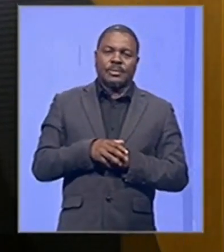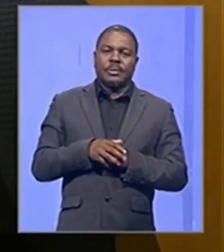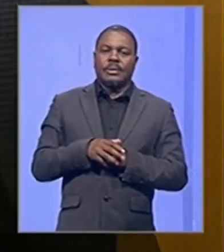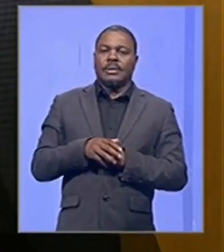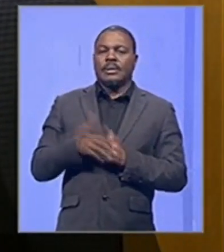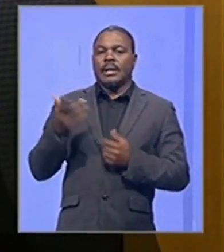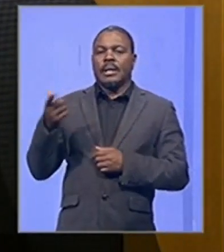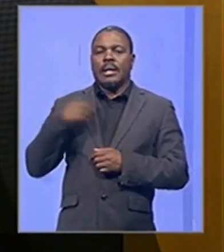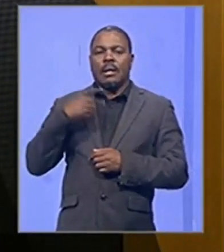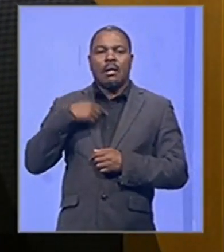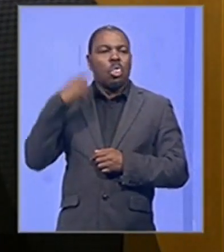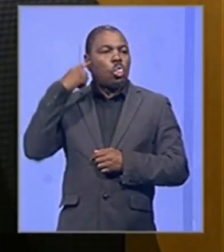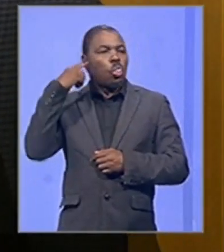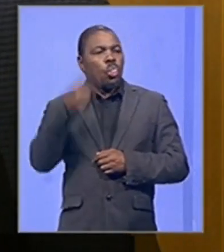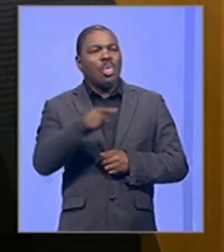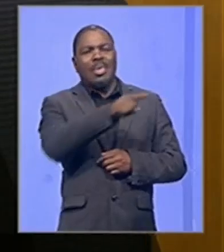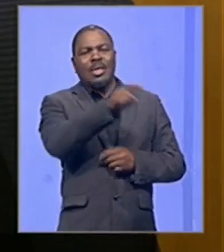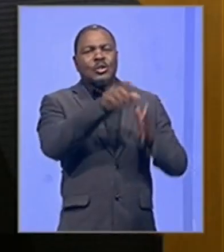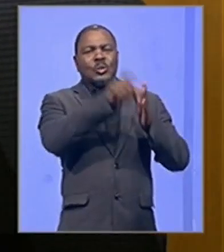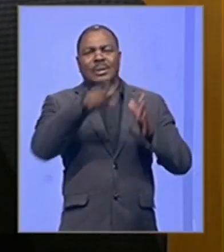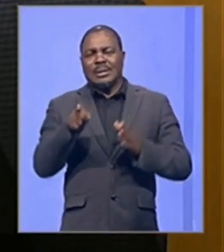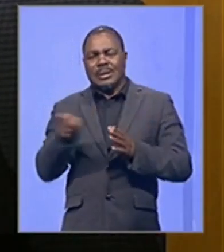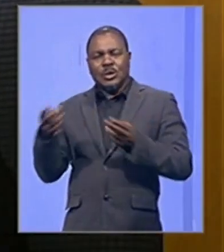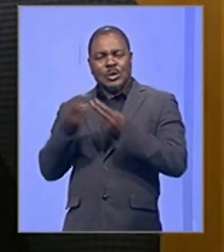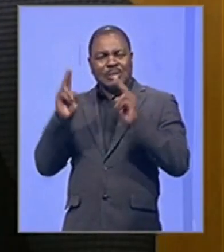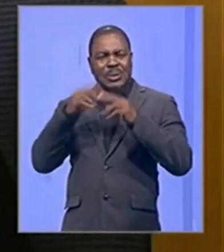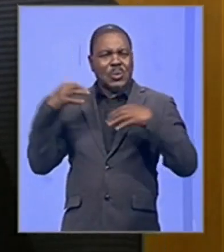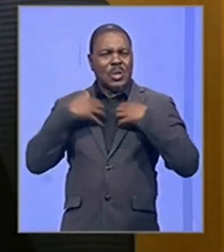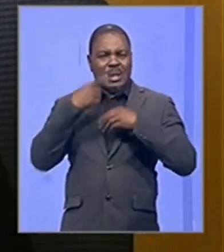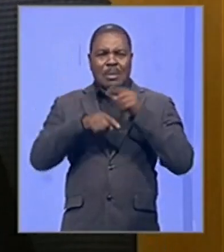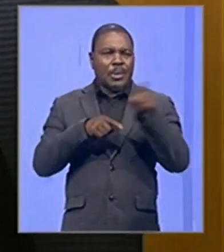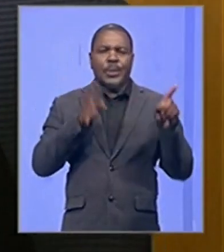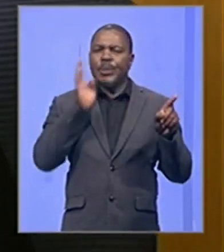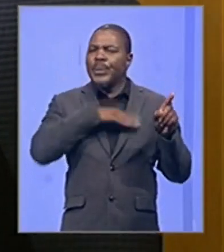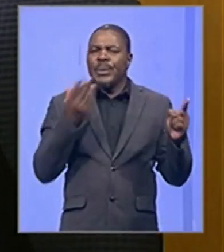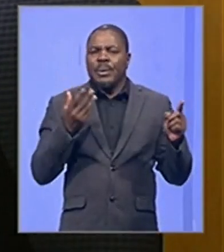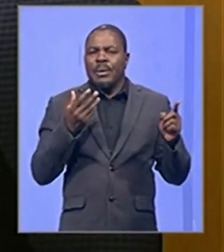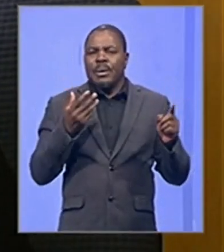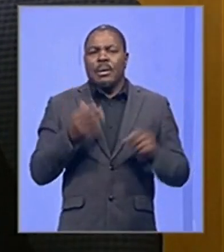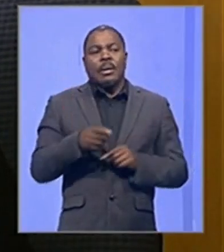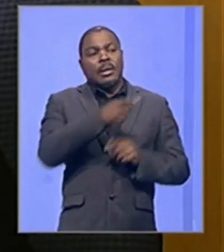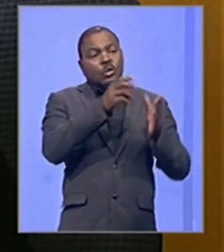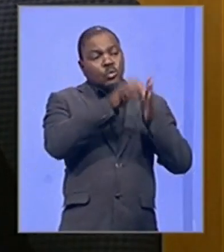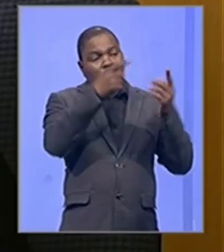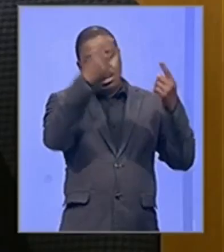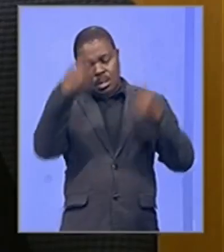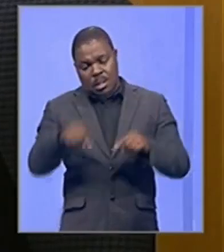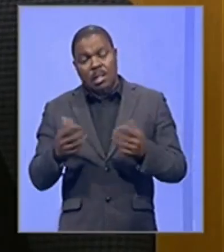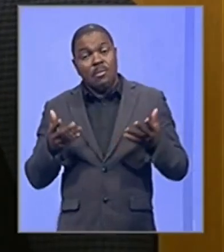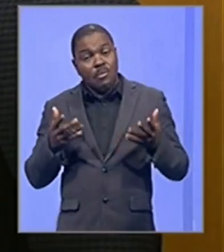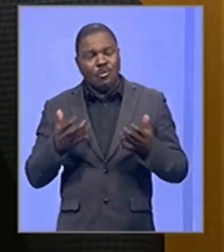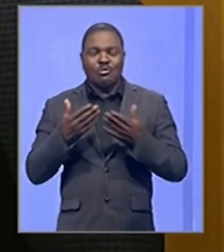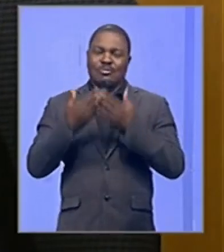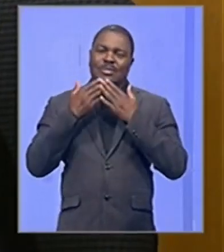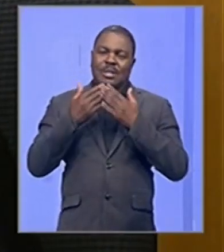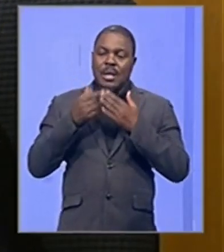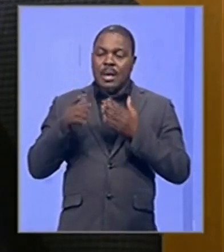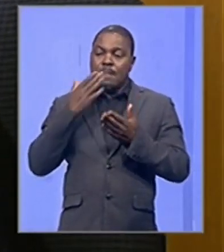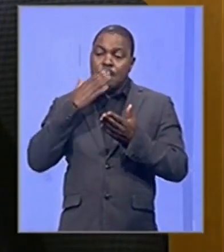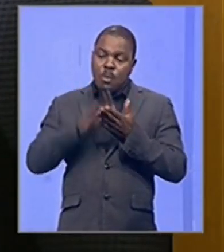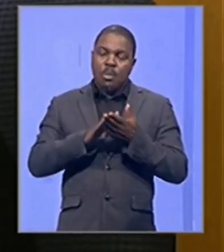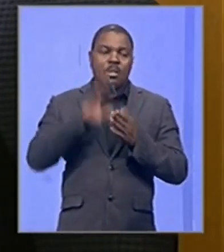just ignoring these students and not worrying about them. I mean, they came to study, they were promised a place